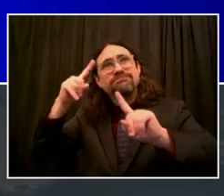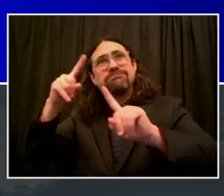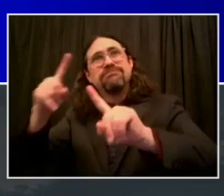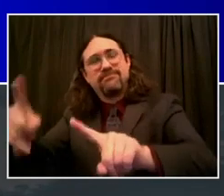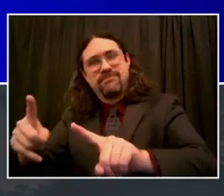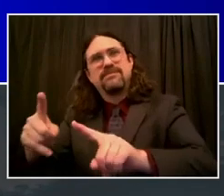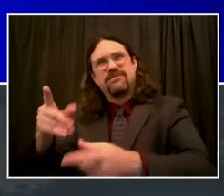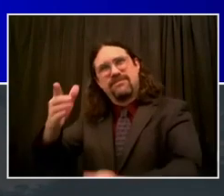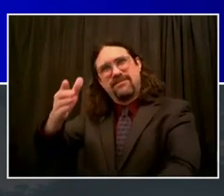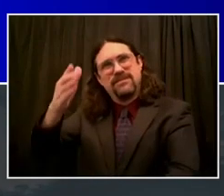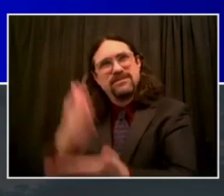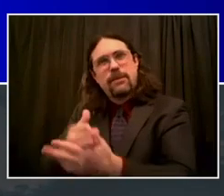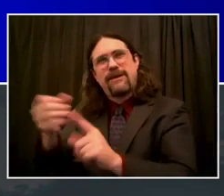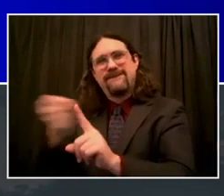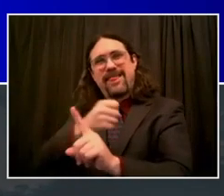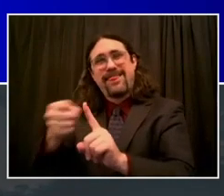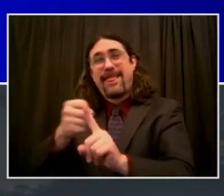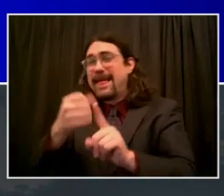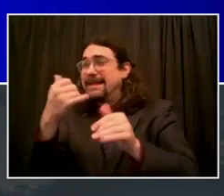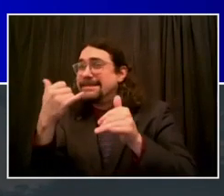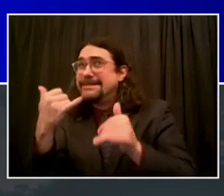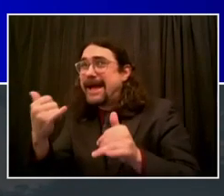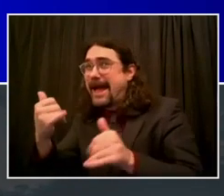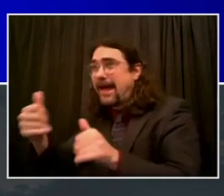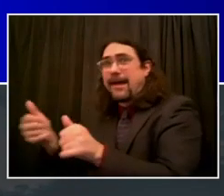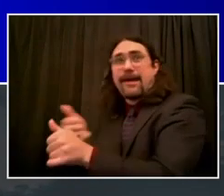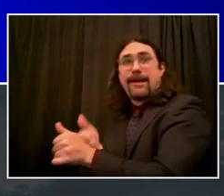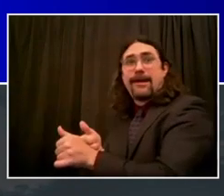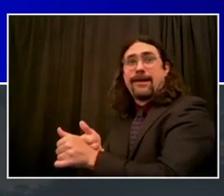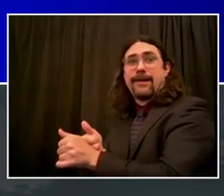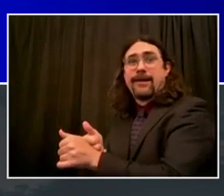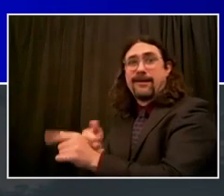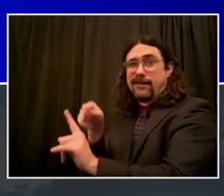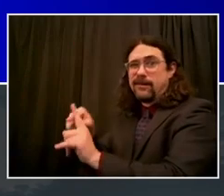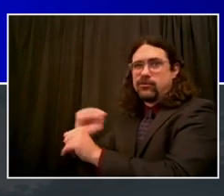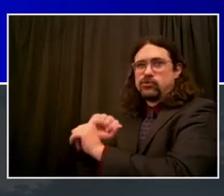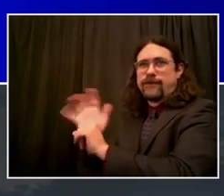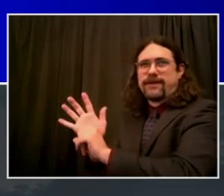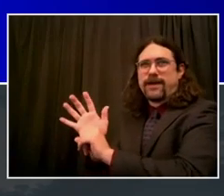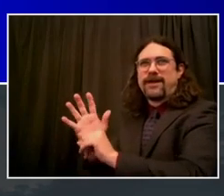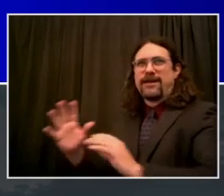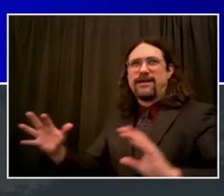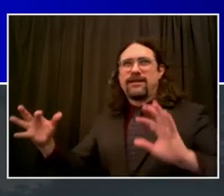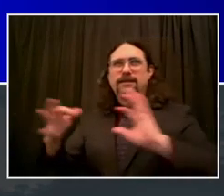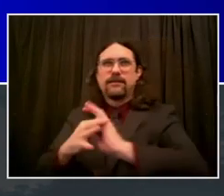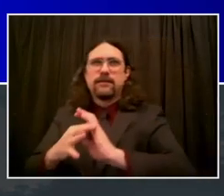what's the right thing to do from trusted community voices. So our